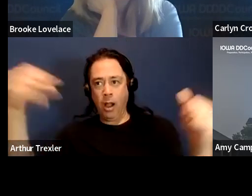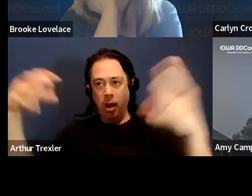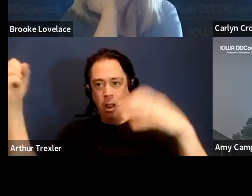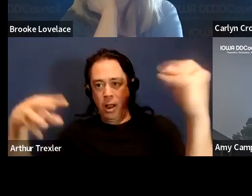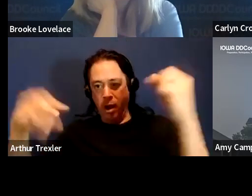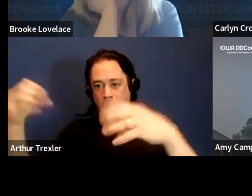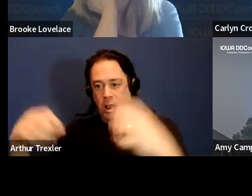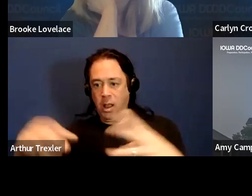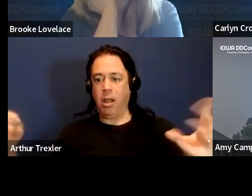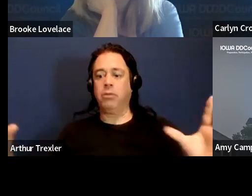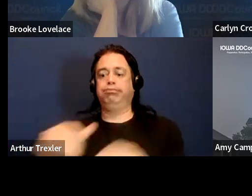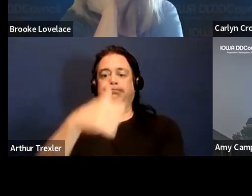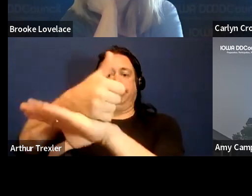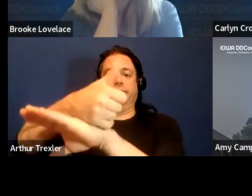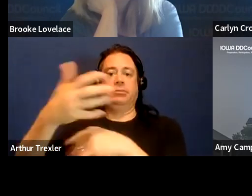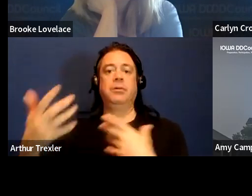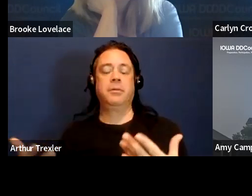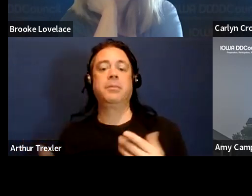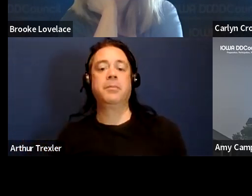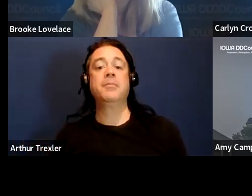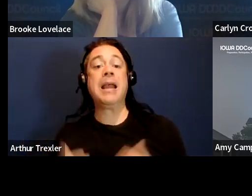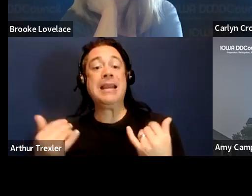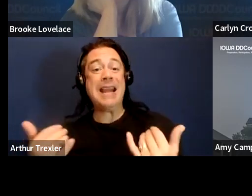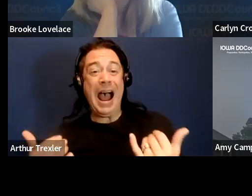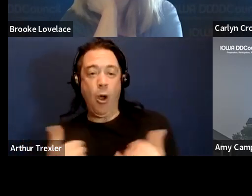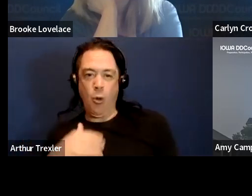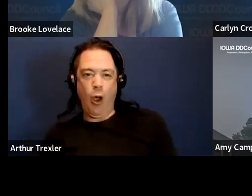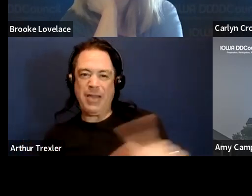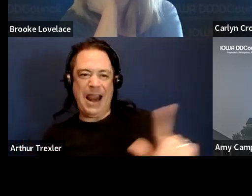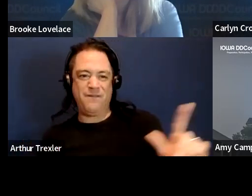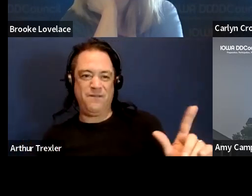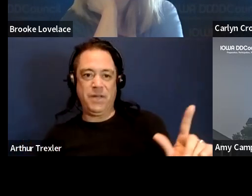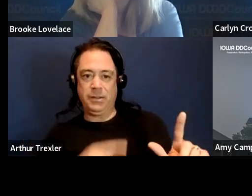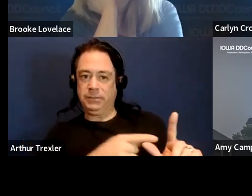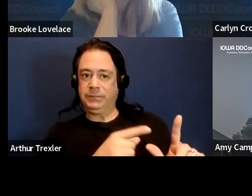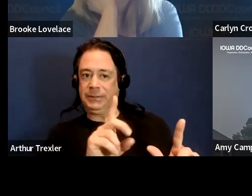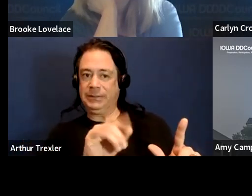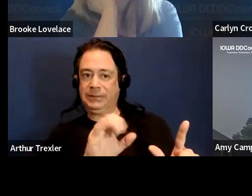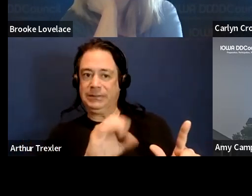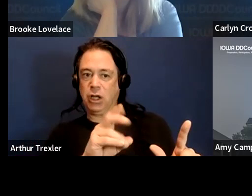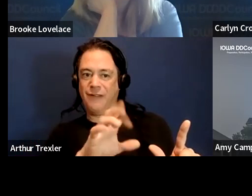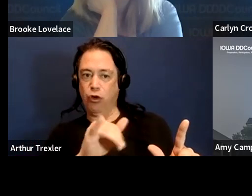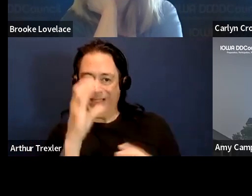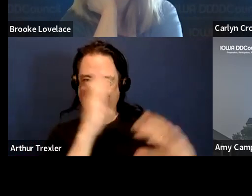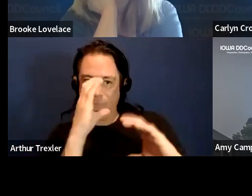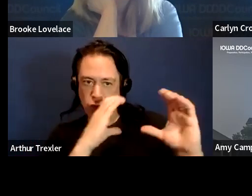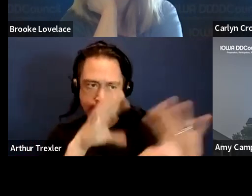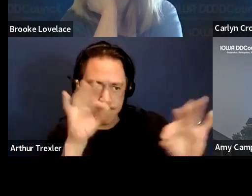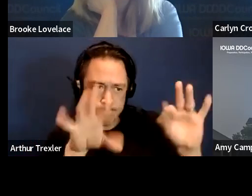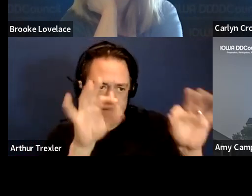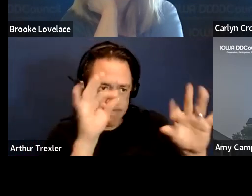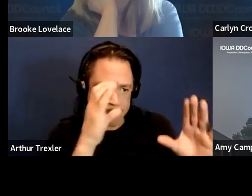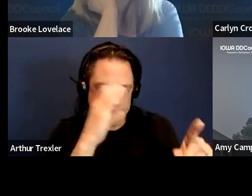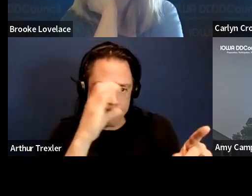are all the way on the left side in that discovery phase where